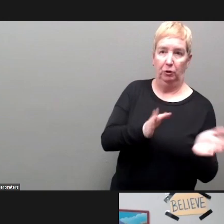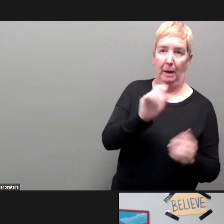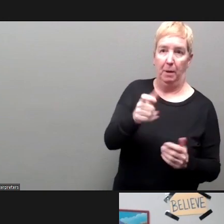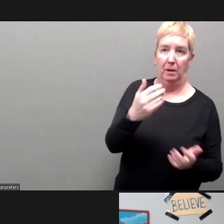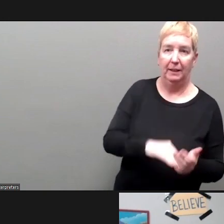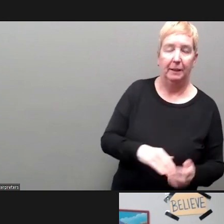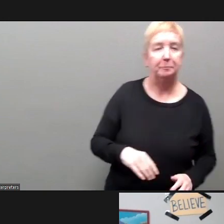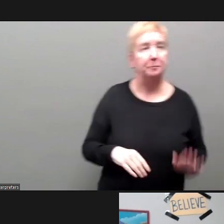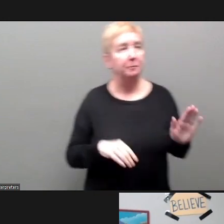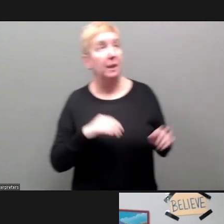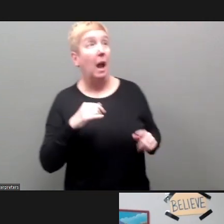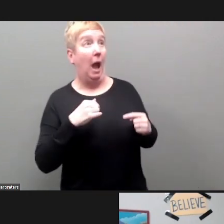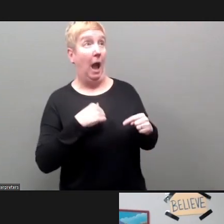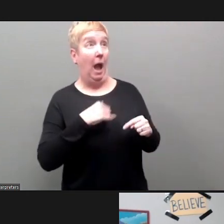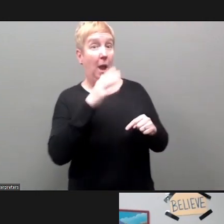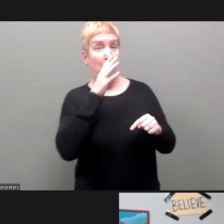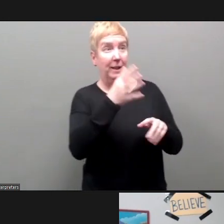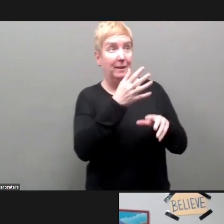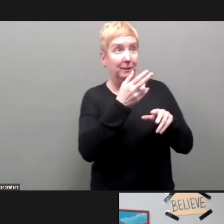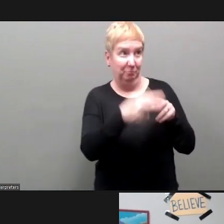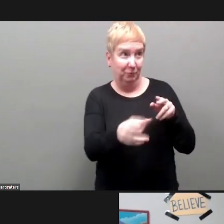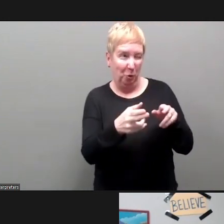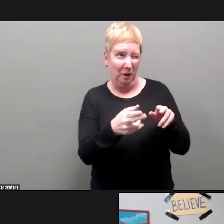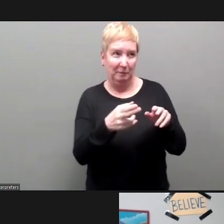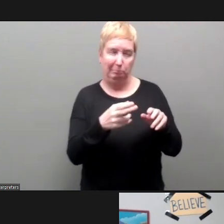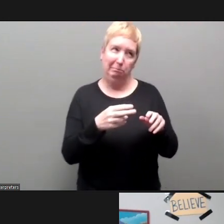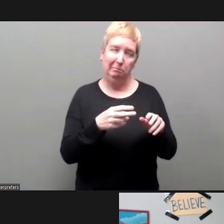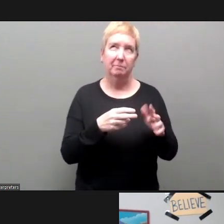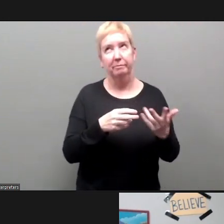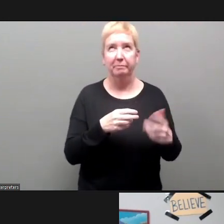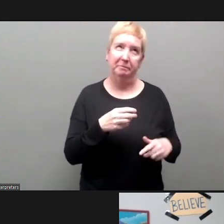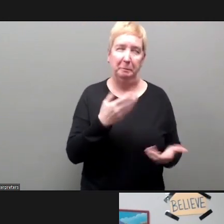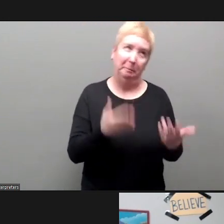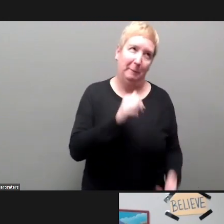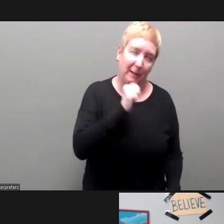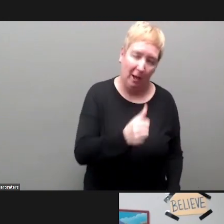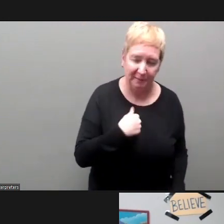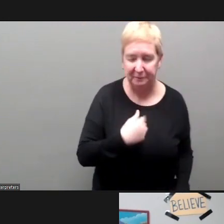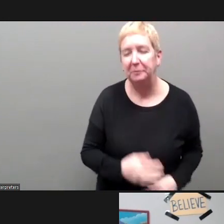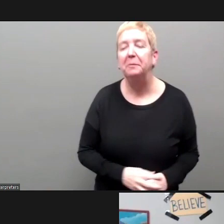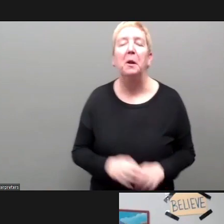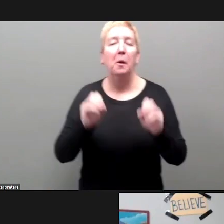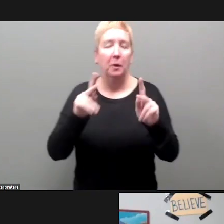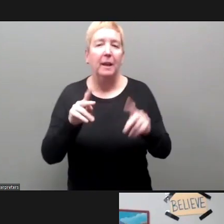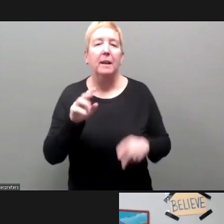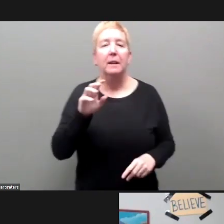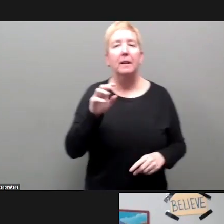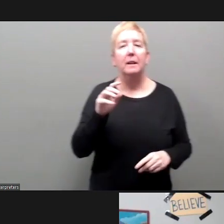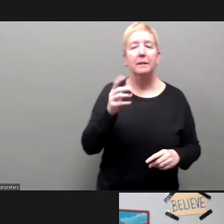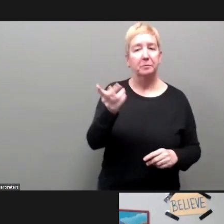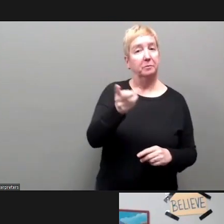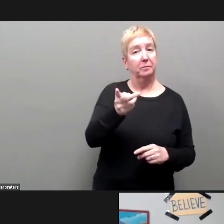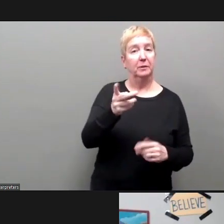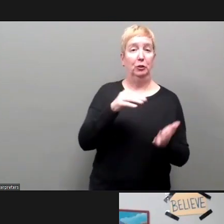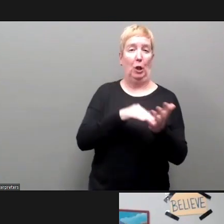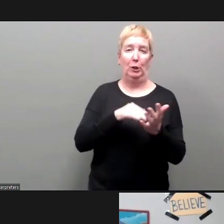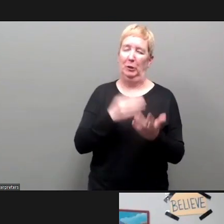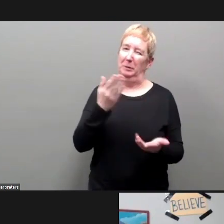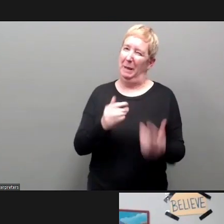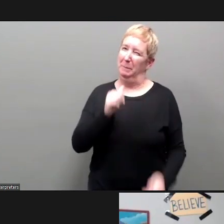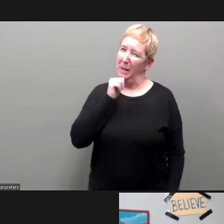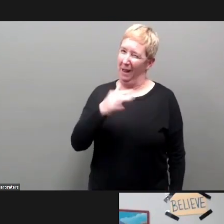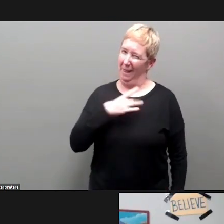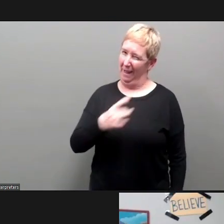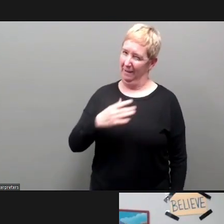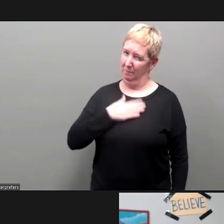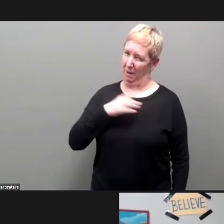Matt. I'll be concise, or well, that's probably not true. Dr. Scrace, Dr. Pettihood, I'm sure you won't like this question very much, but the